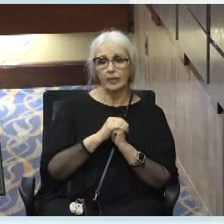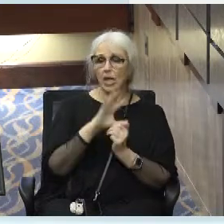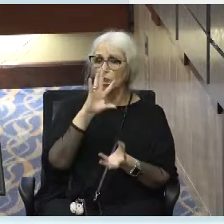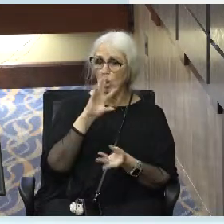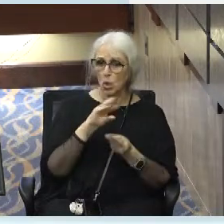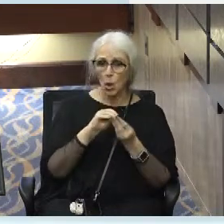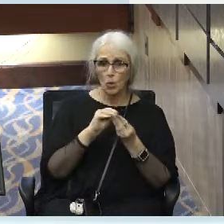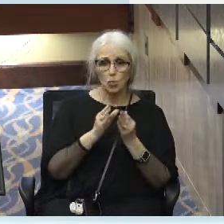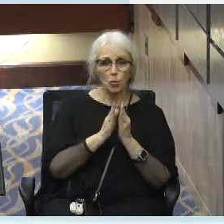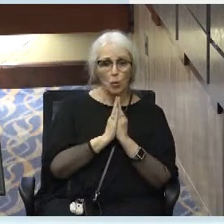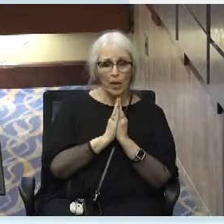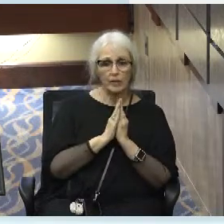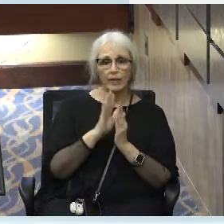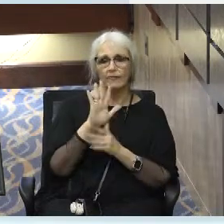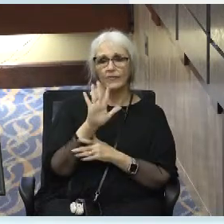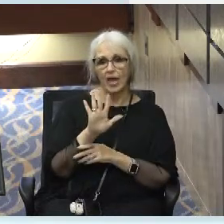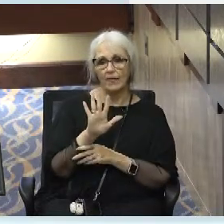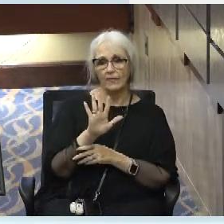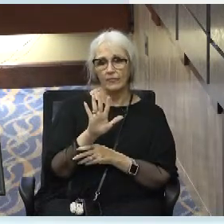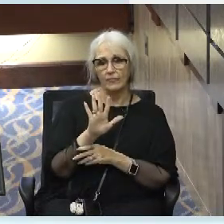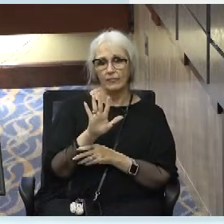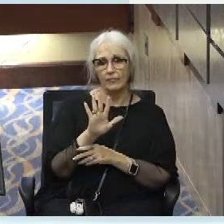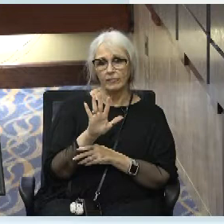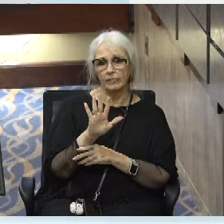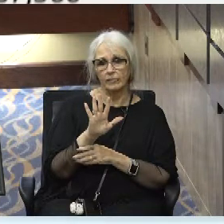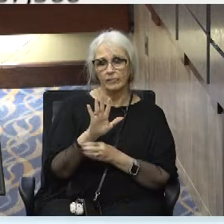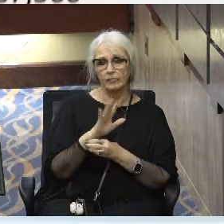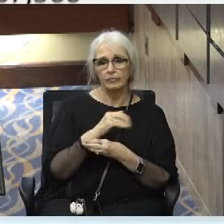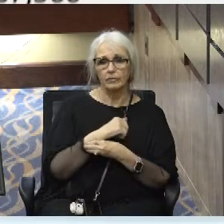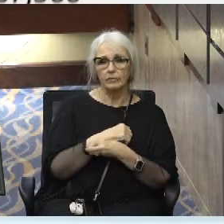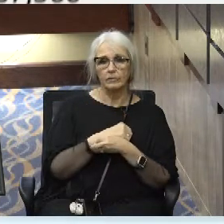totaled a request number of 5.